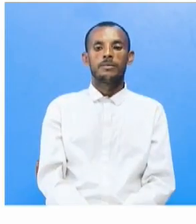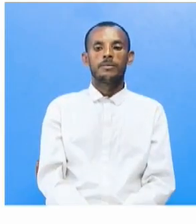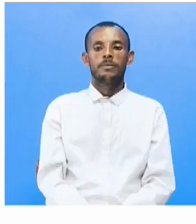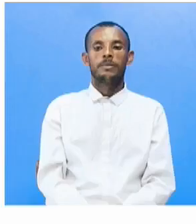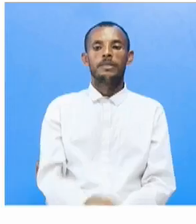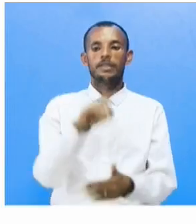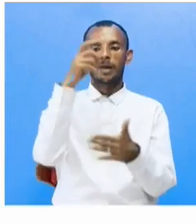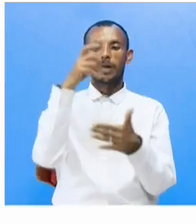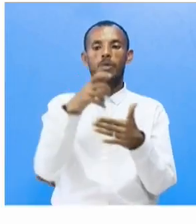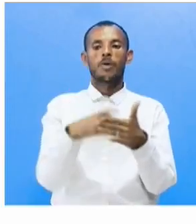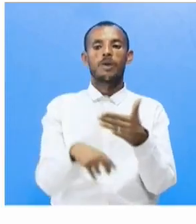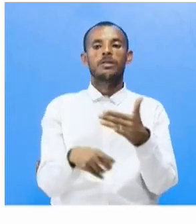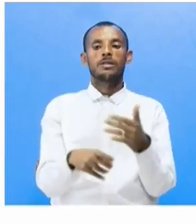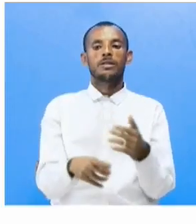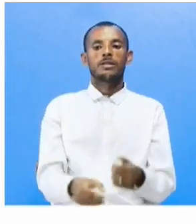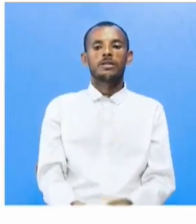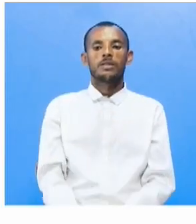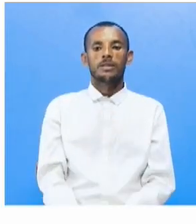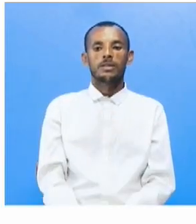the cost.